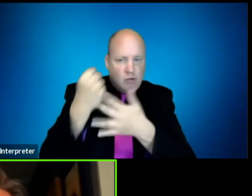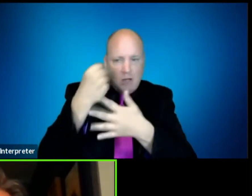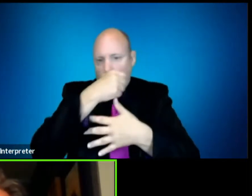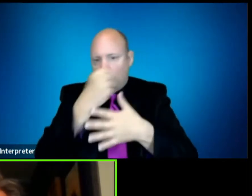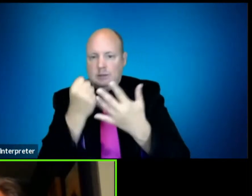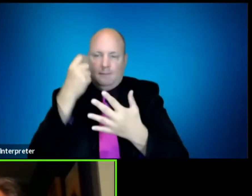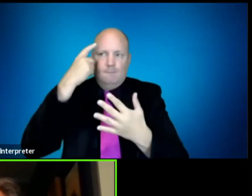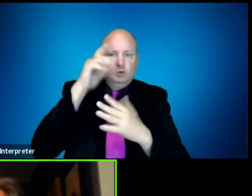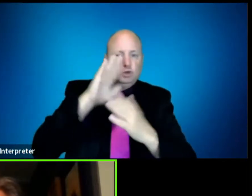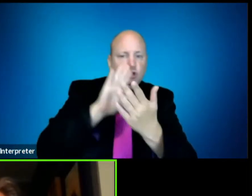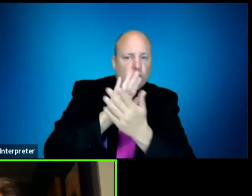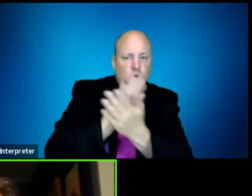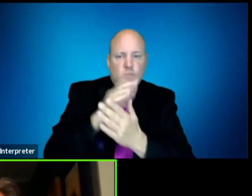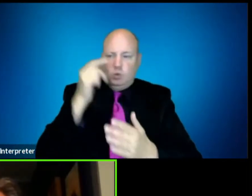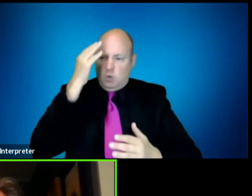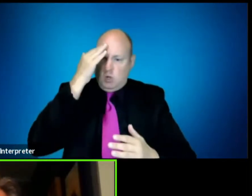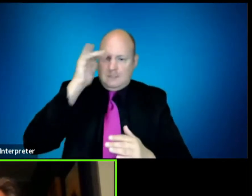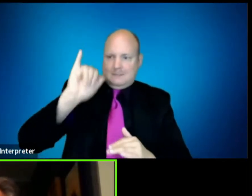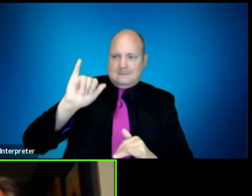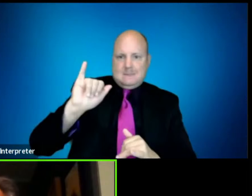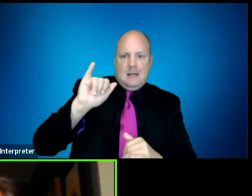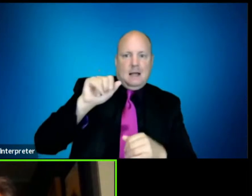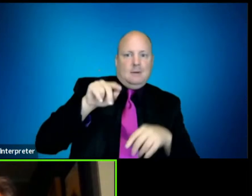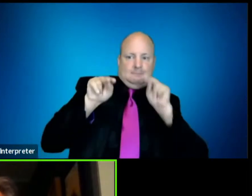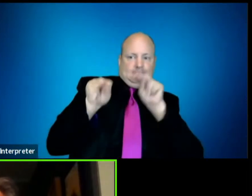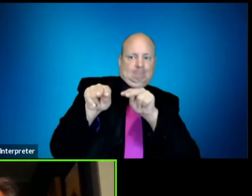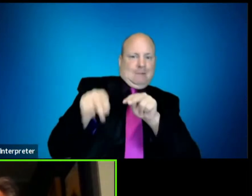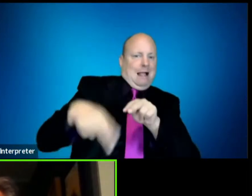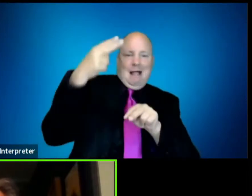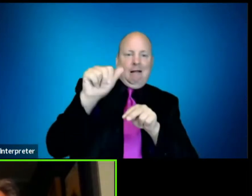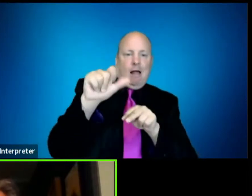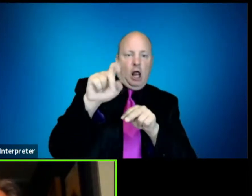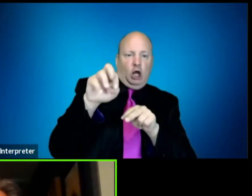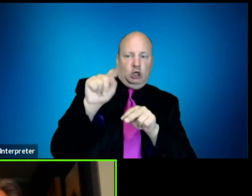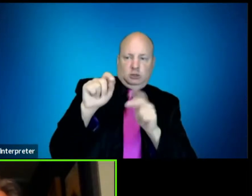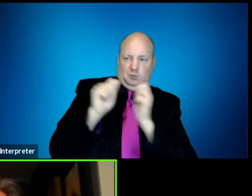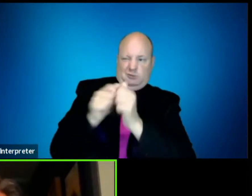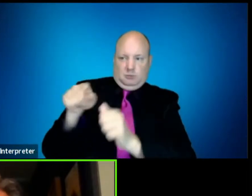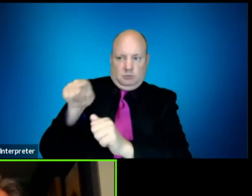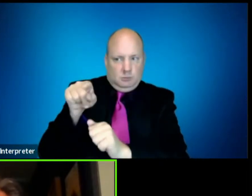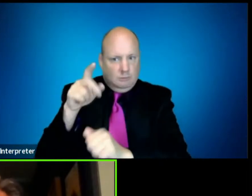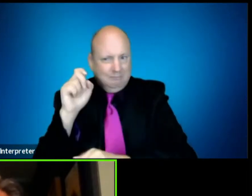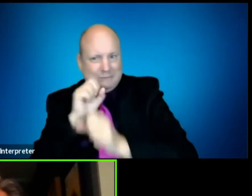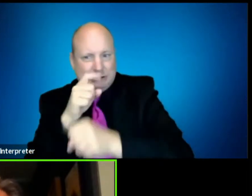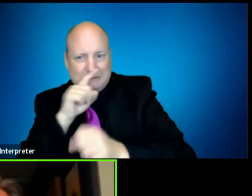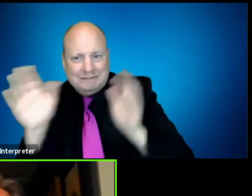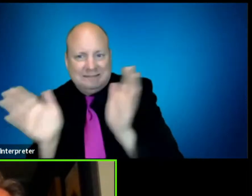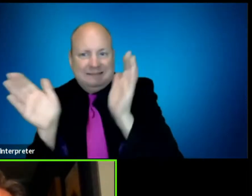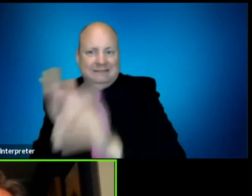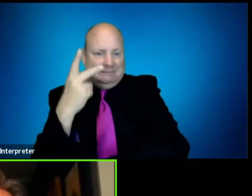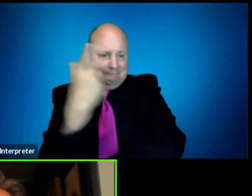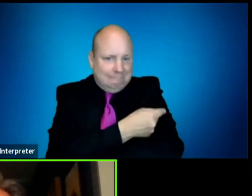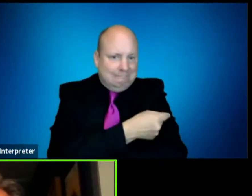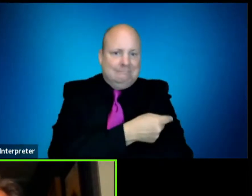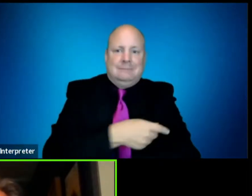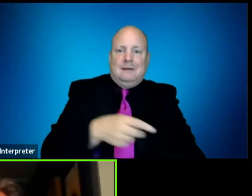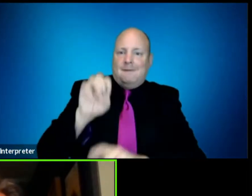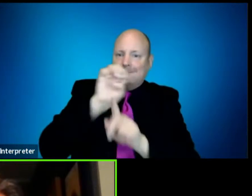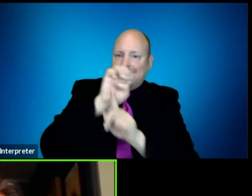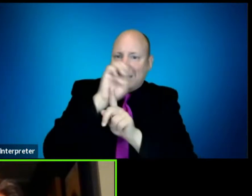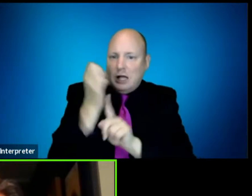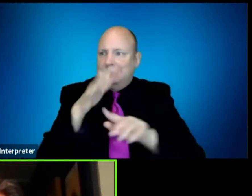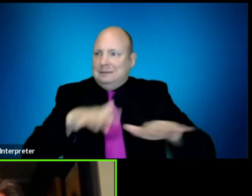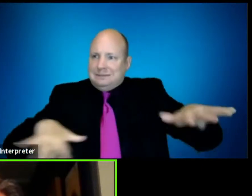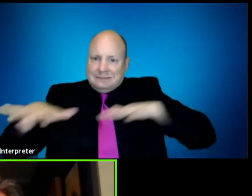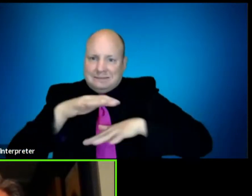fairly high vaccination rates in these settings that will go up even higher as we approach the October 18th deadline for vaccine mandates in